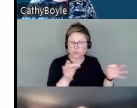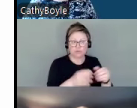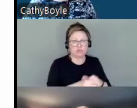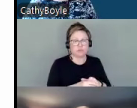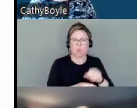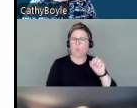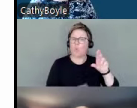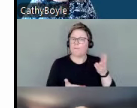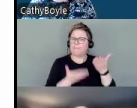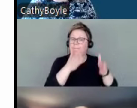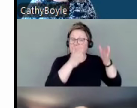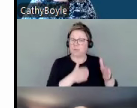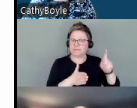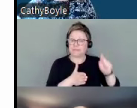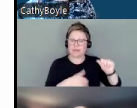quieter.